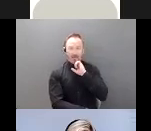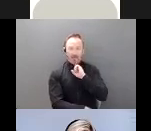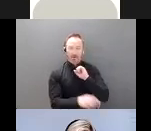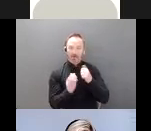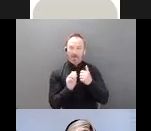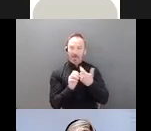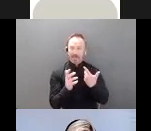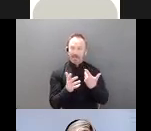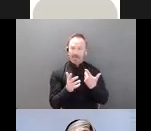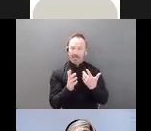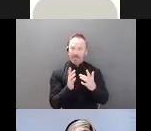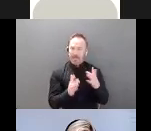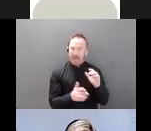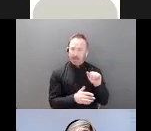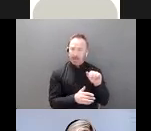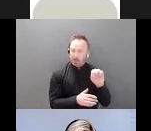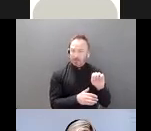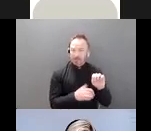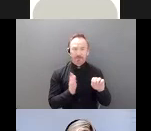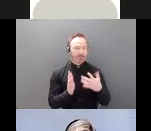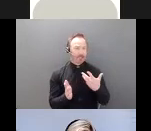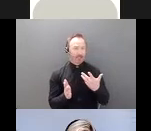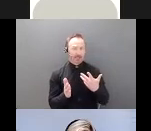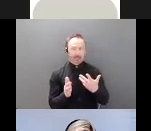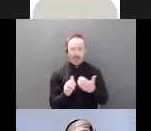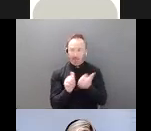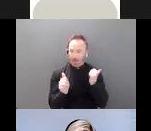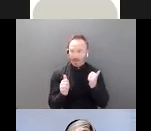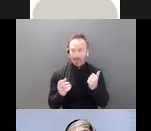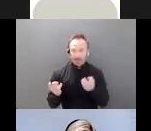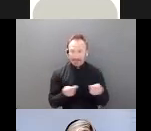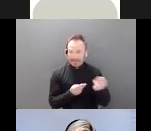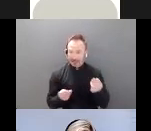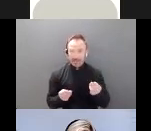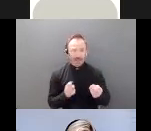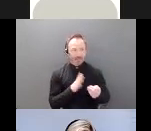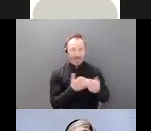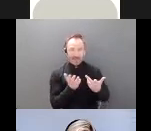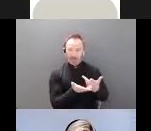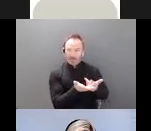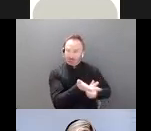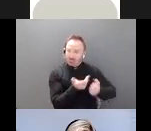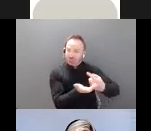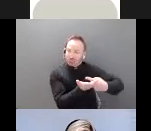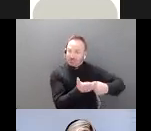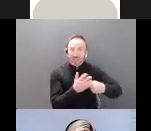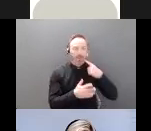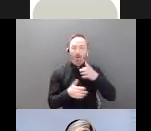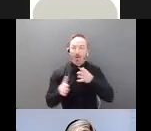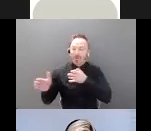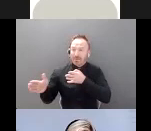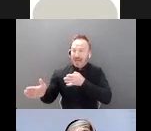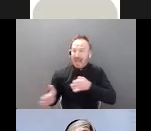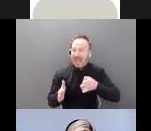terms of just helping people have conversations, even for planning, right? Even for how, if you're going to move